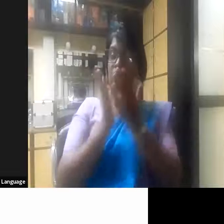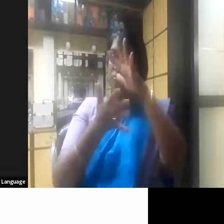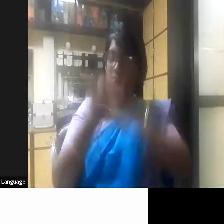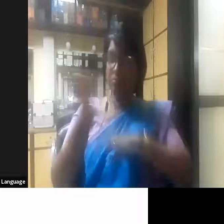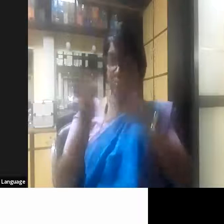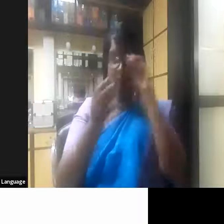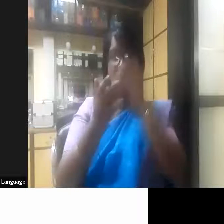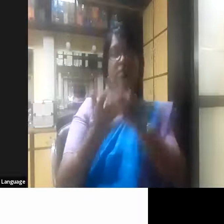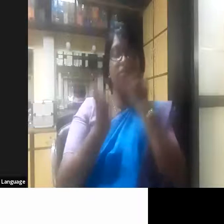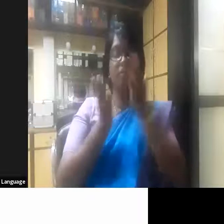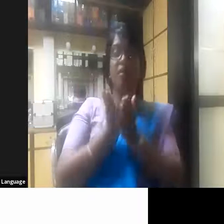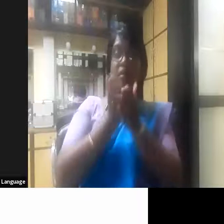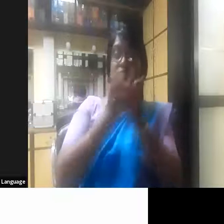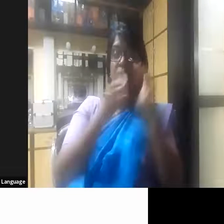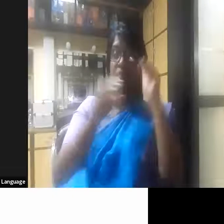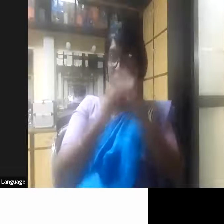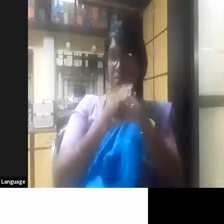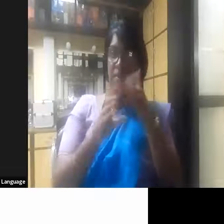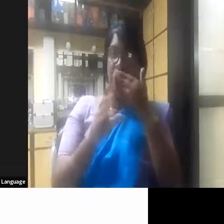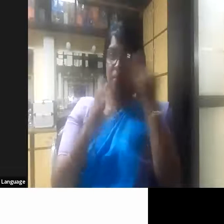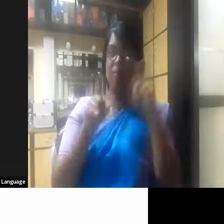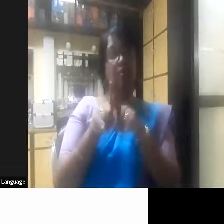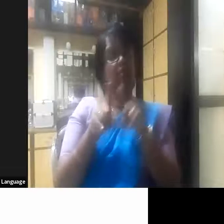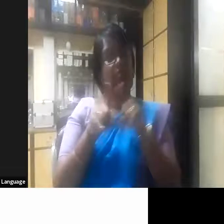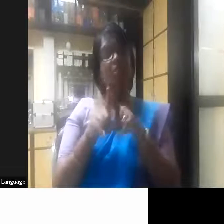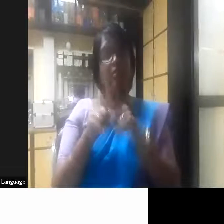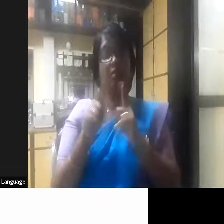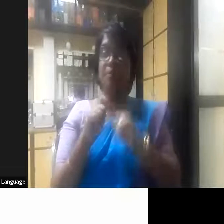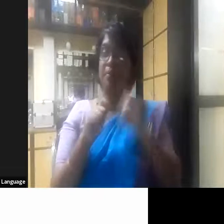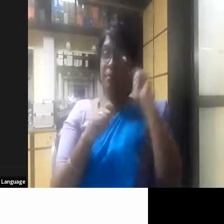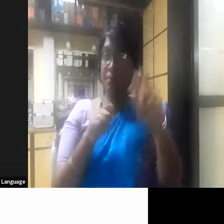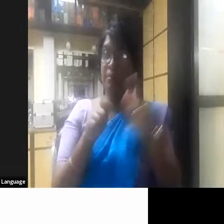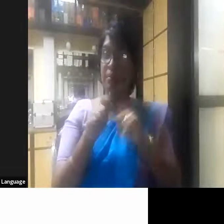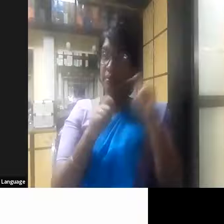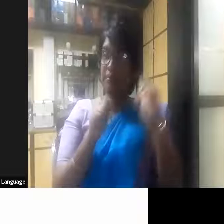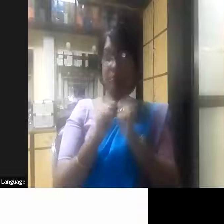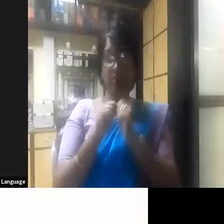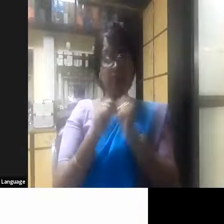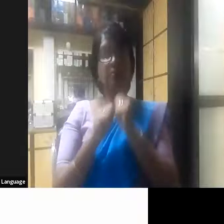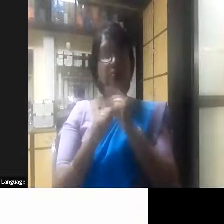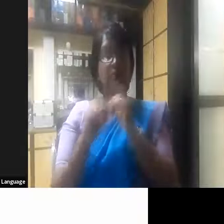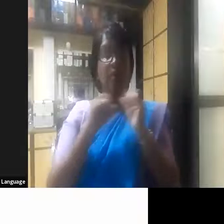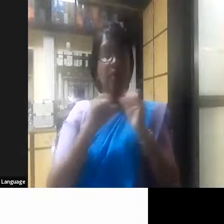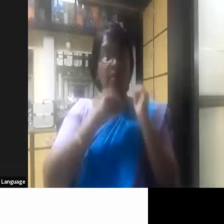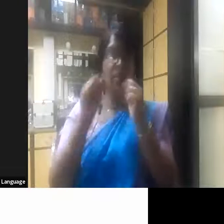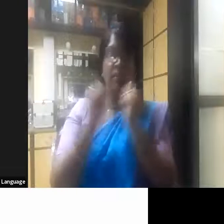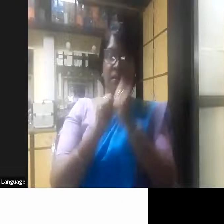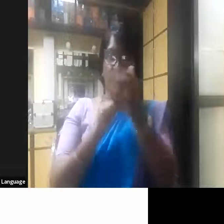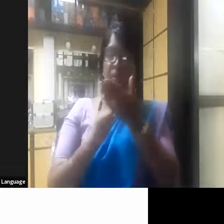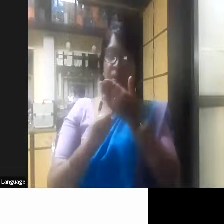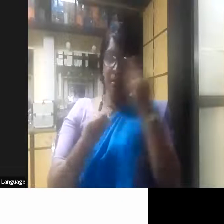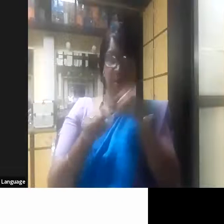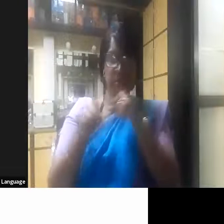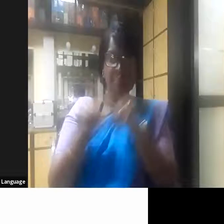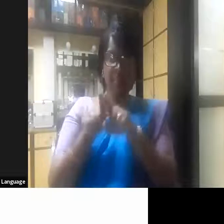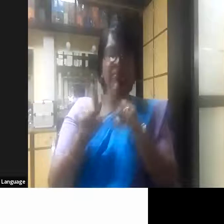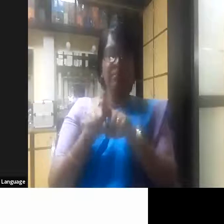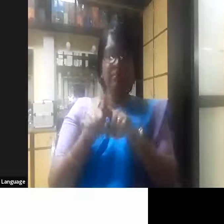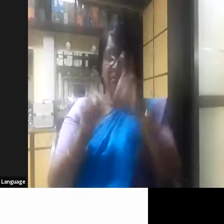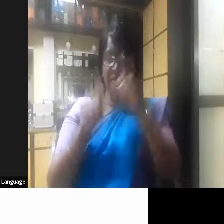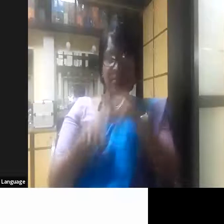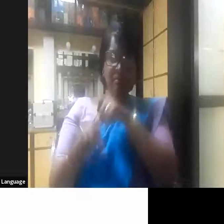and arrange clearances, etc. online. This has assisted the customers greatly in that they are able to